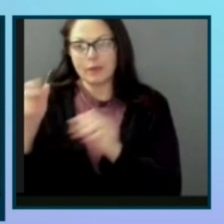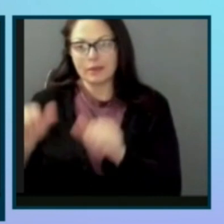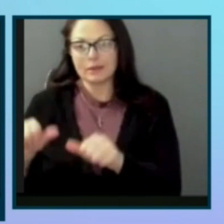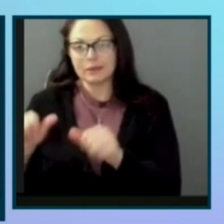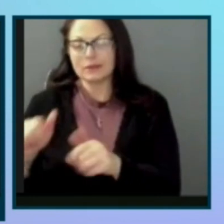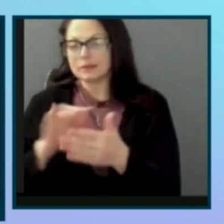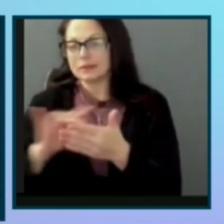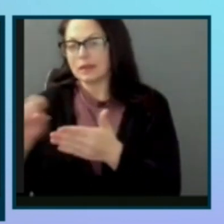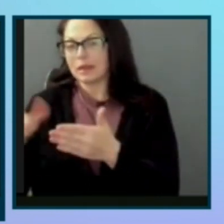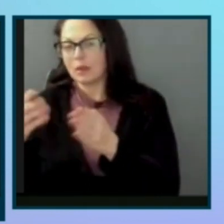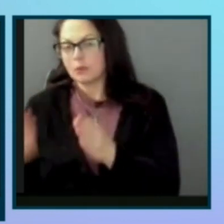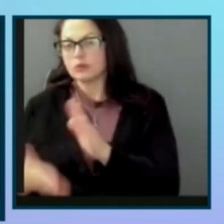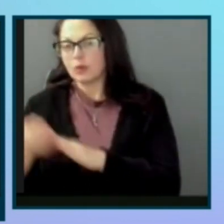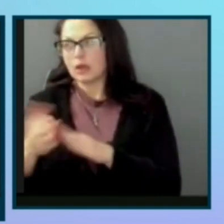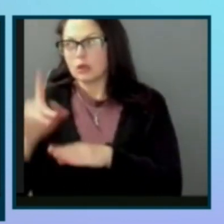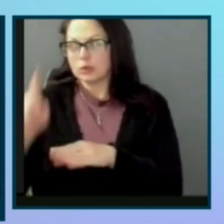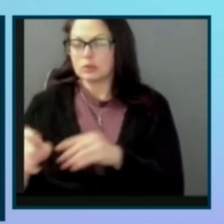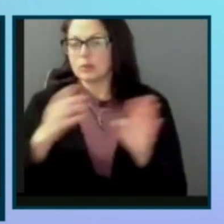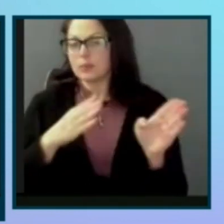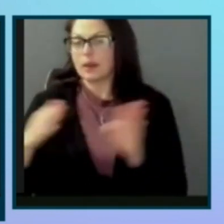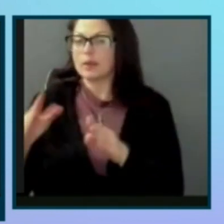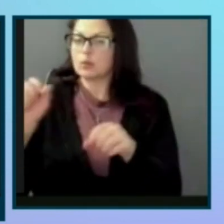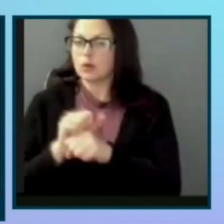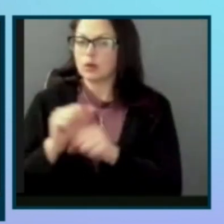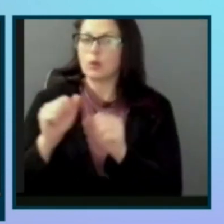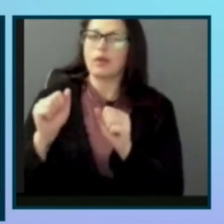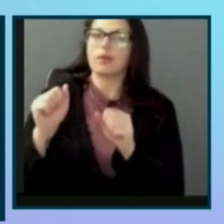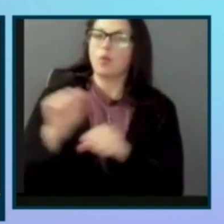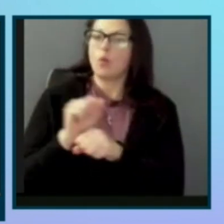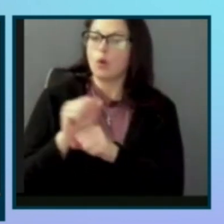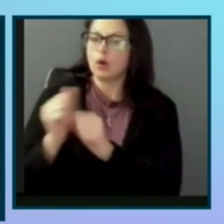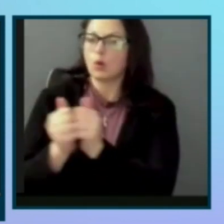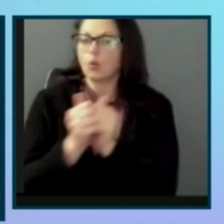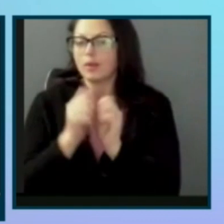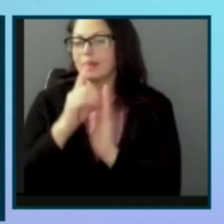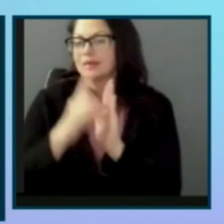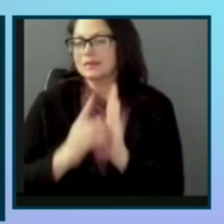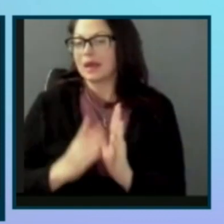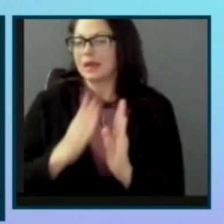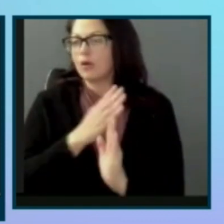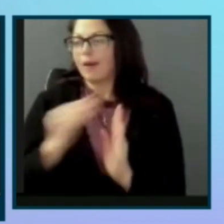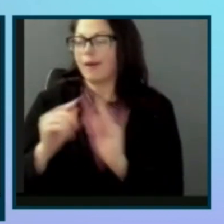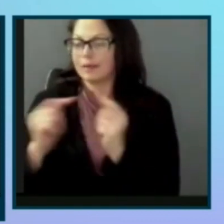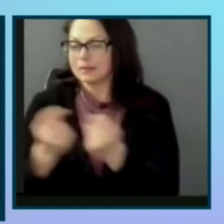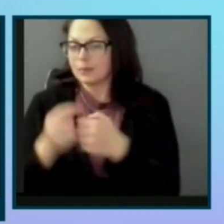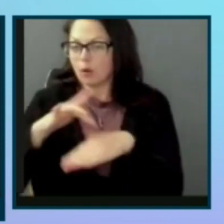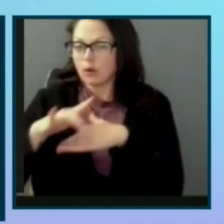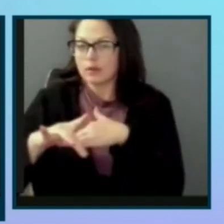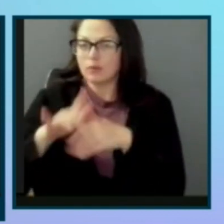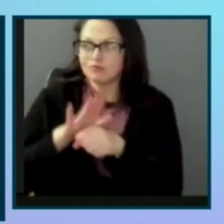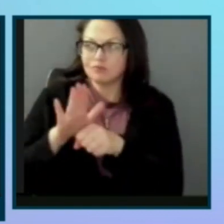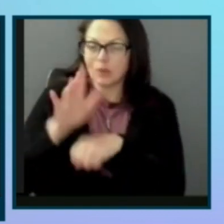you just need to be prepared to work with the designer and the team early on in the process so that there's enough time to kind of incorporate